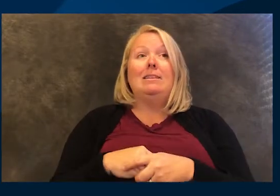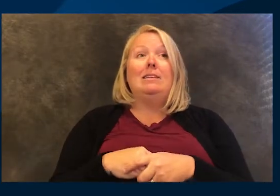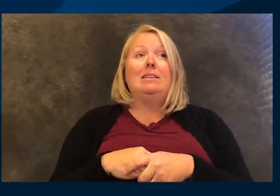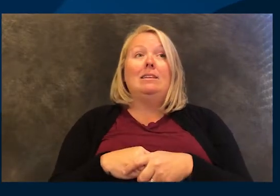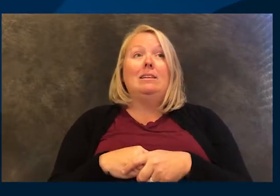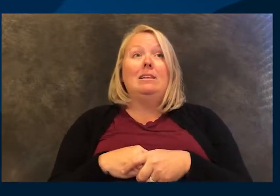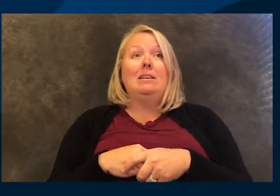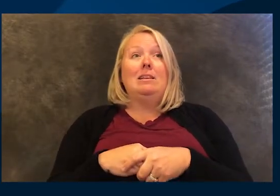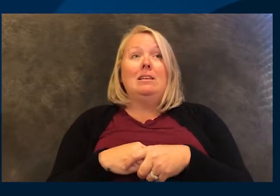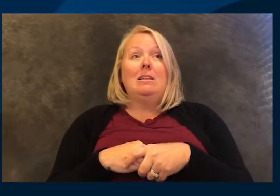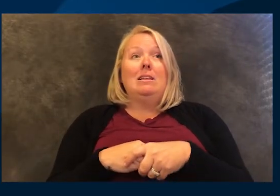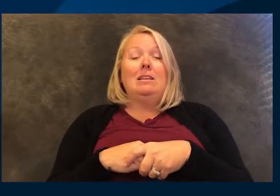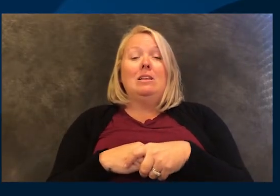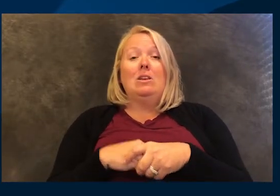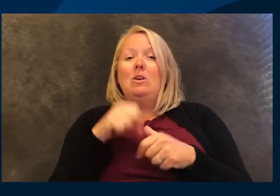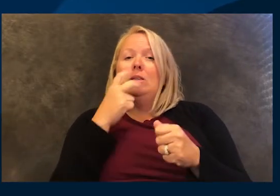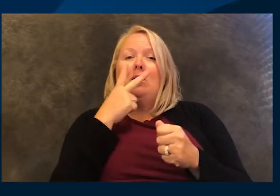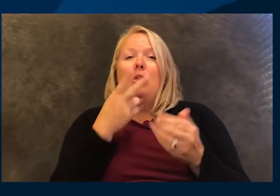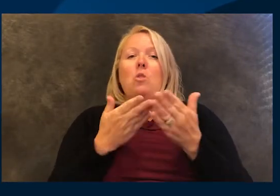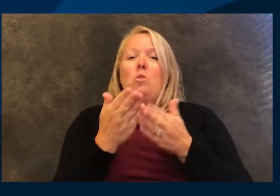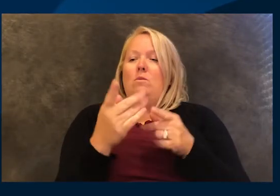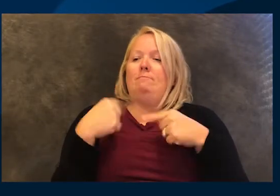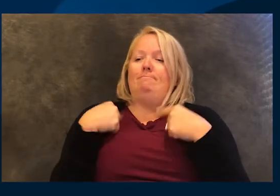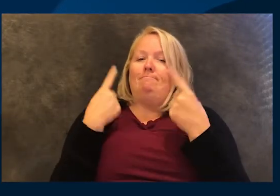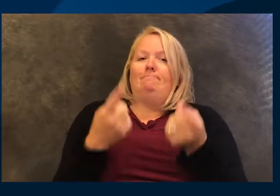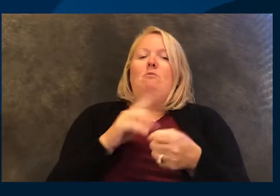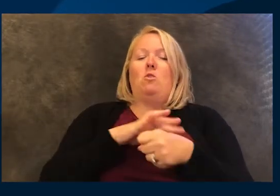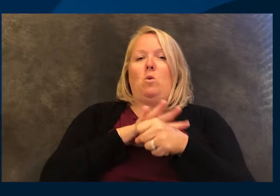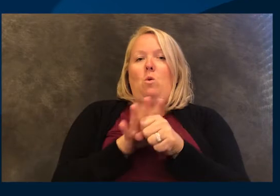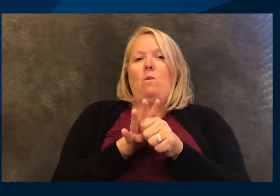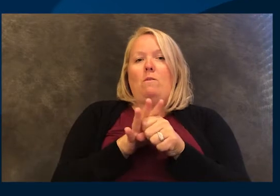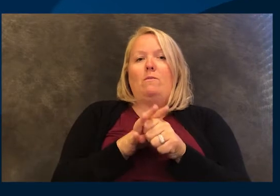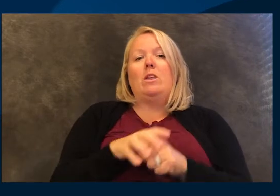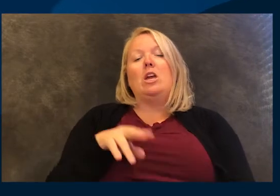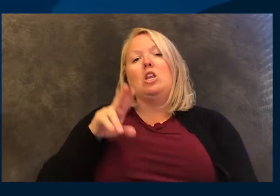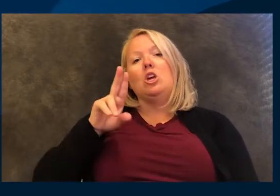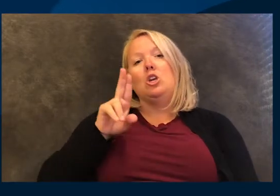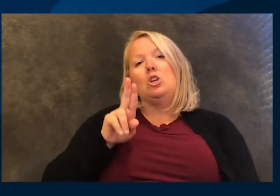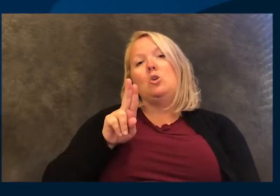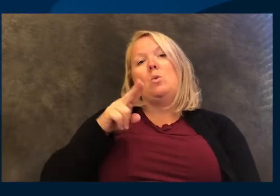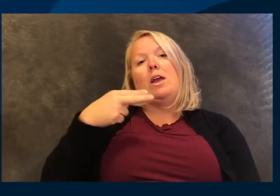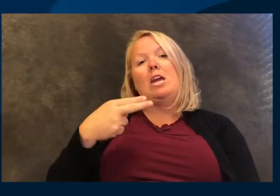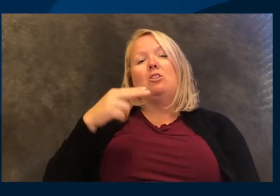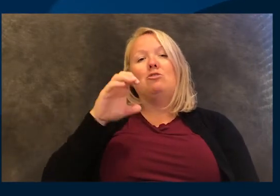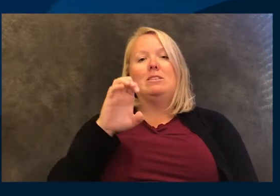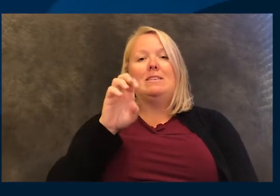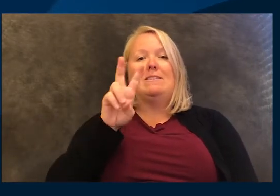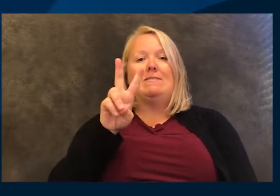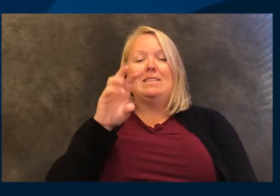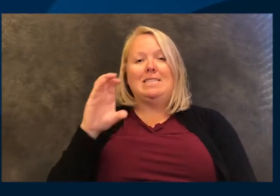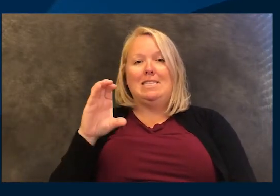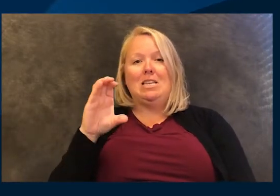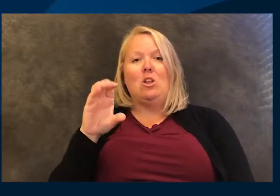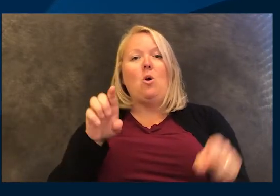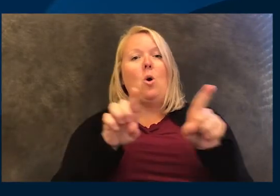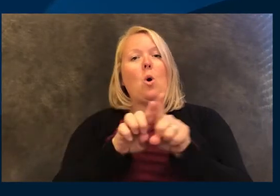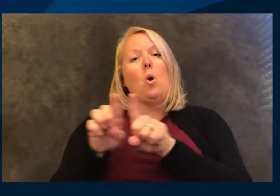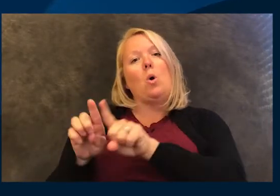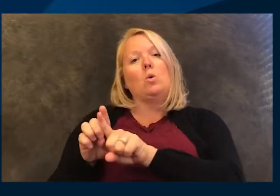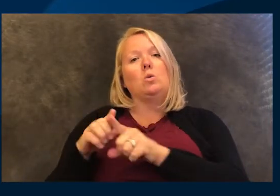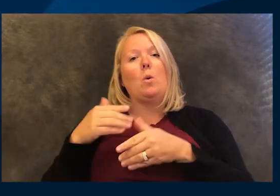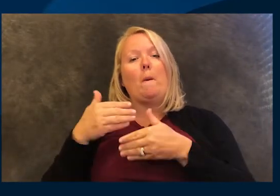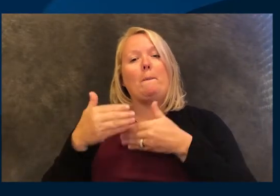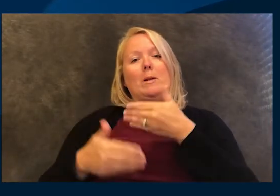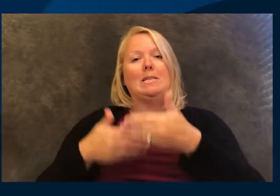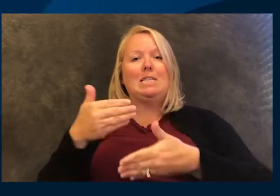through the pandemic. And then you can also see here our overall CVC cases, admit date procedures,